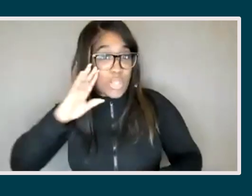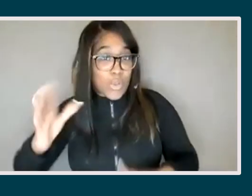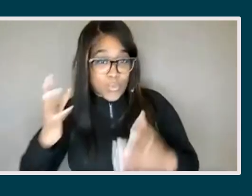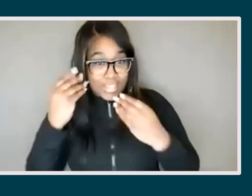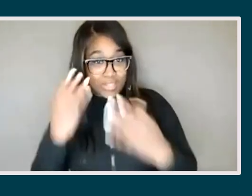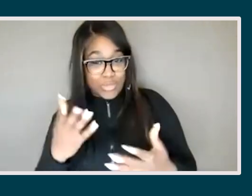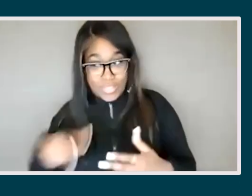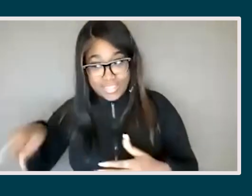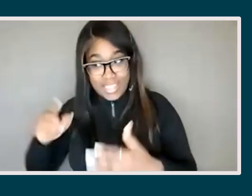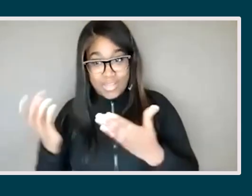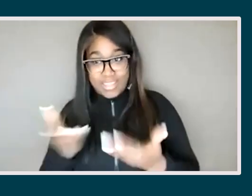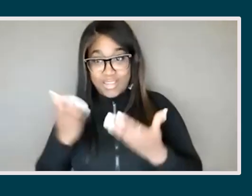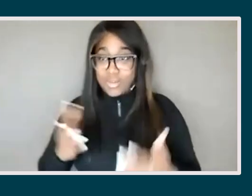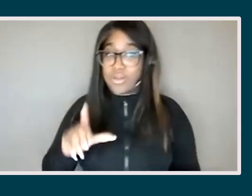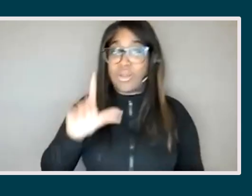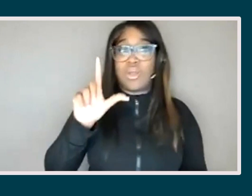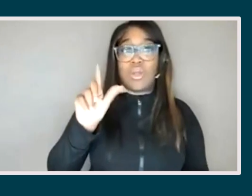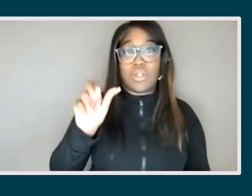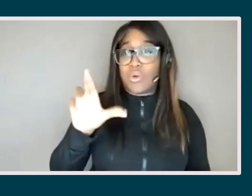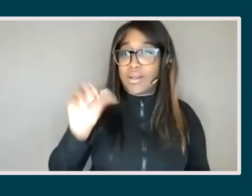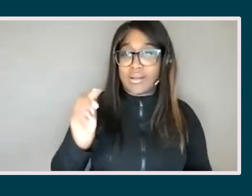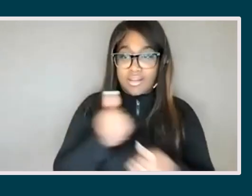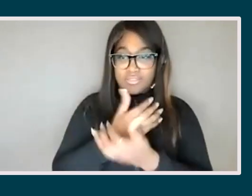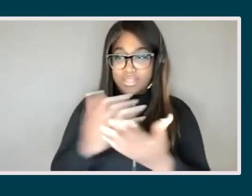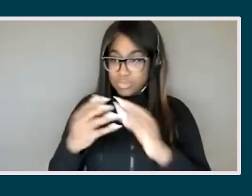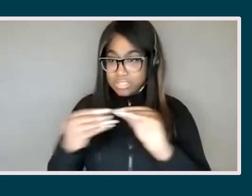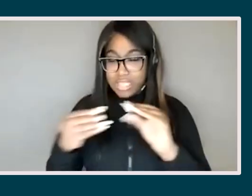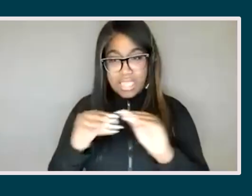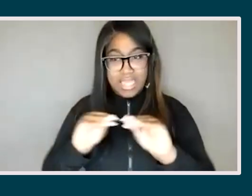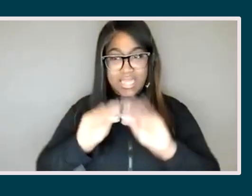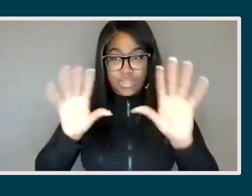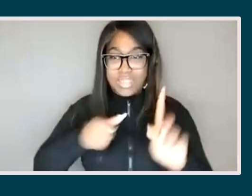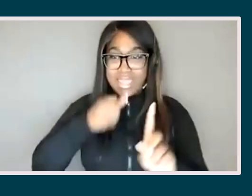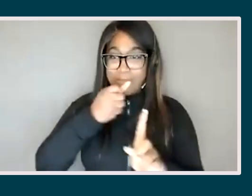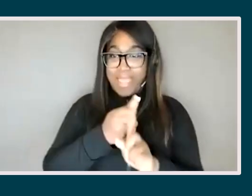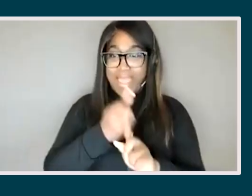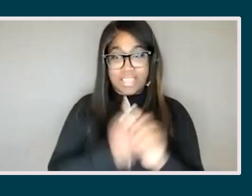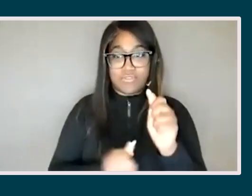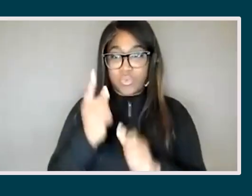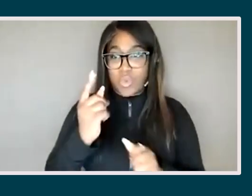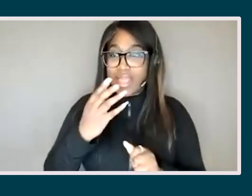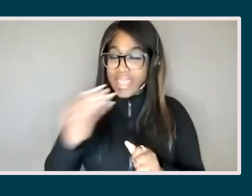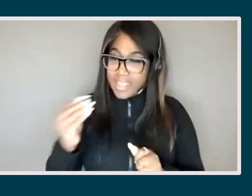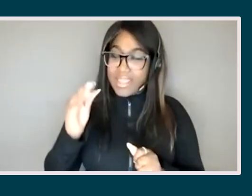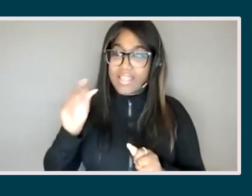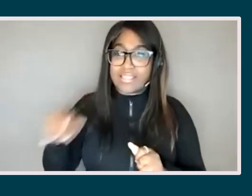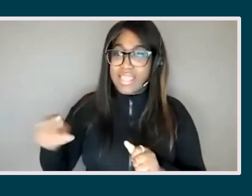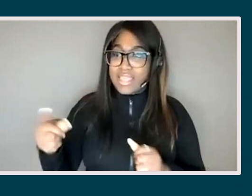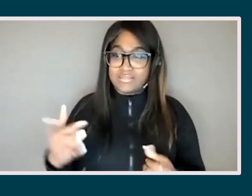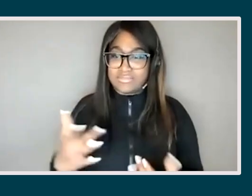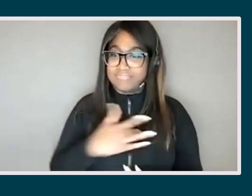you're saying is clearly impacting everyone, and they're feeling that. And I'm